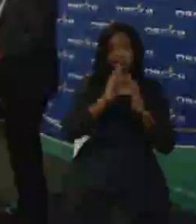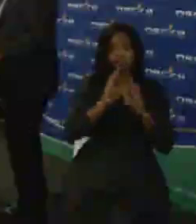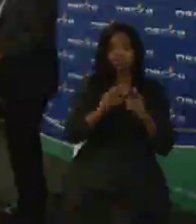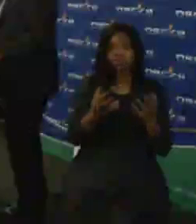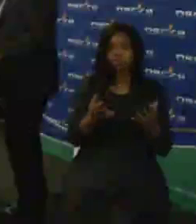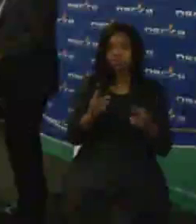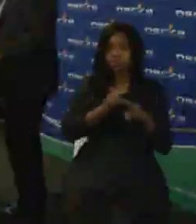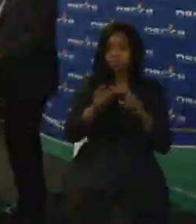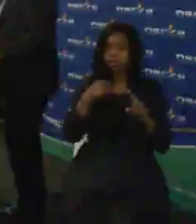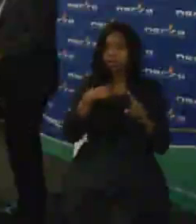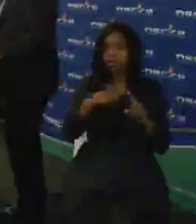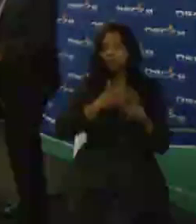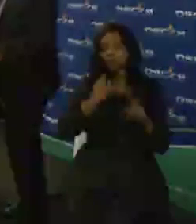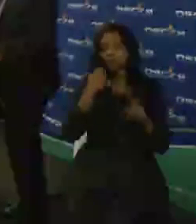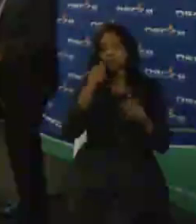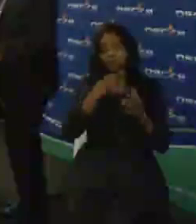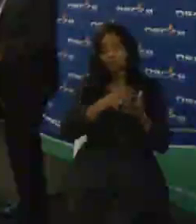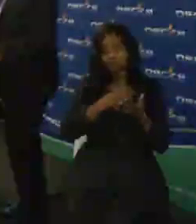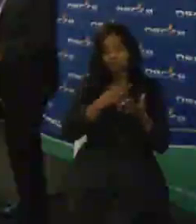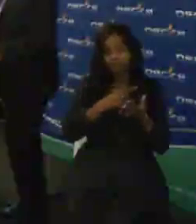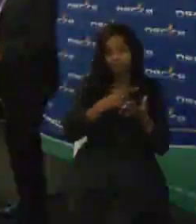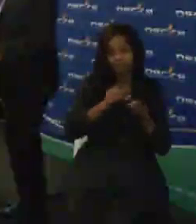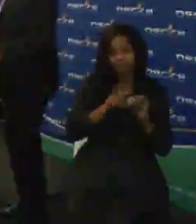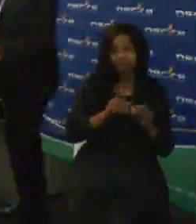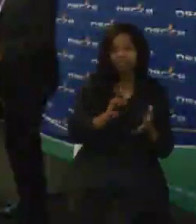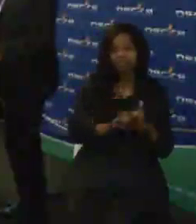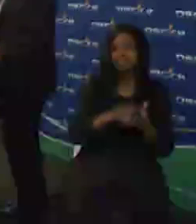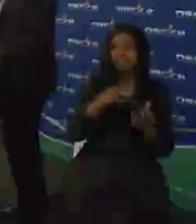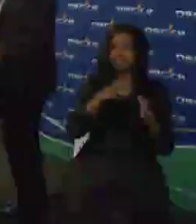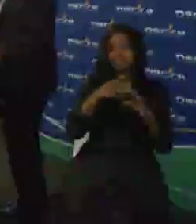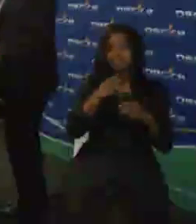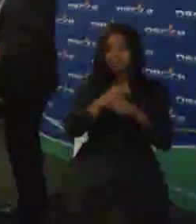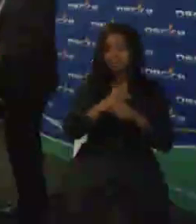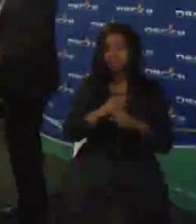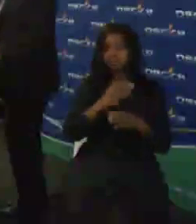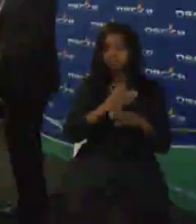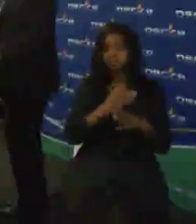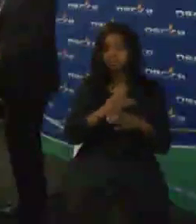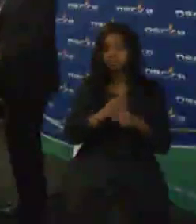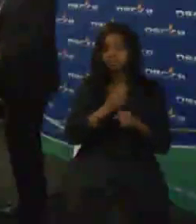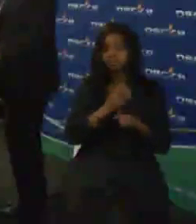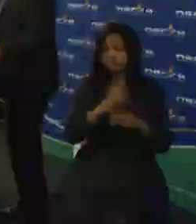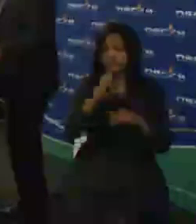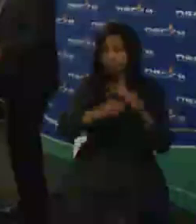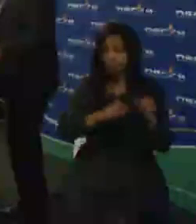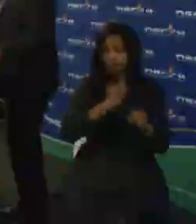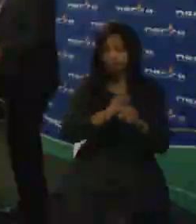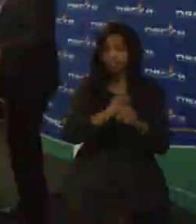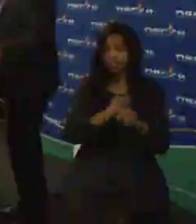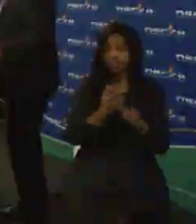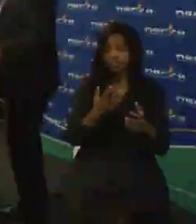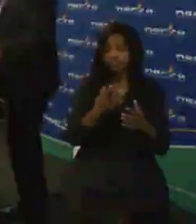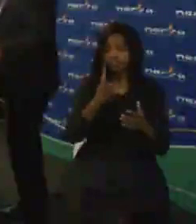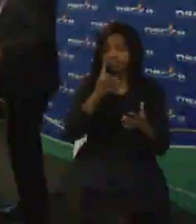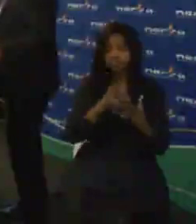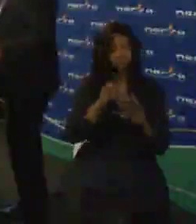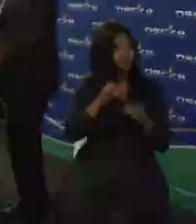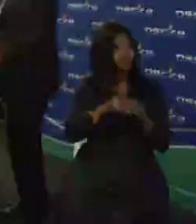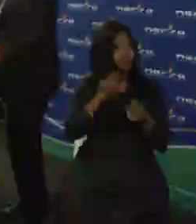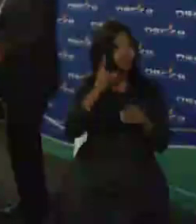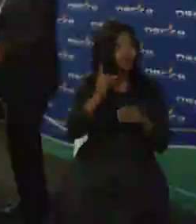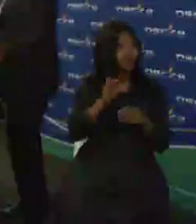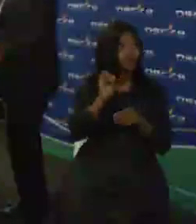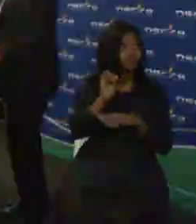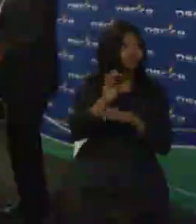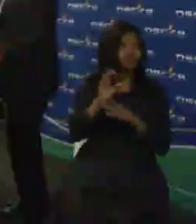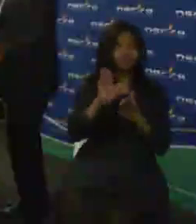response, but I just wanted to address that. I'll deal with the 1 year in one of the slides, and we'll